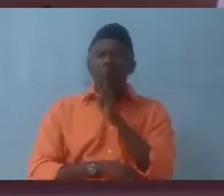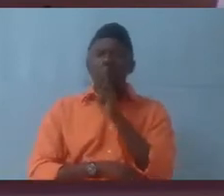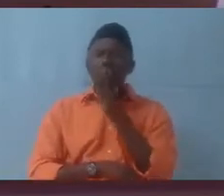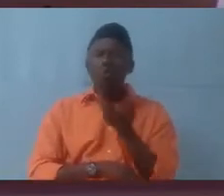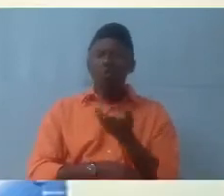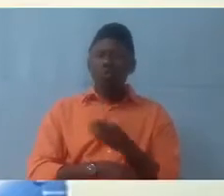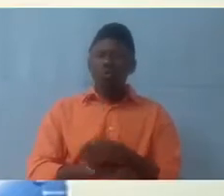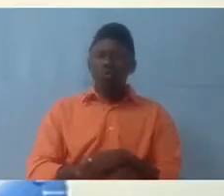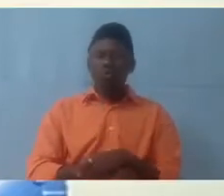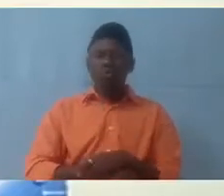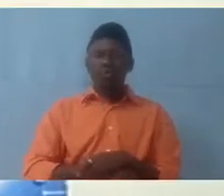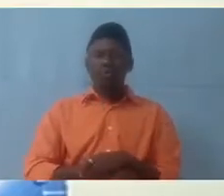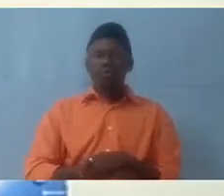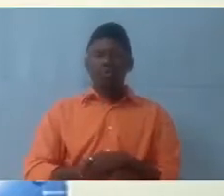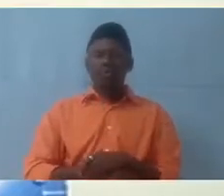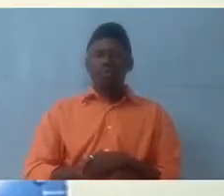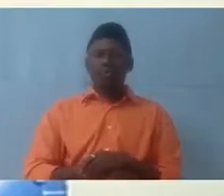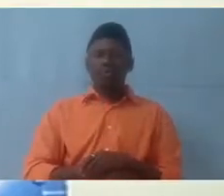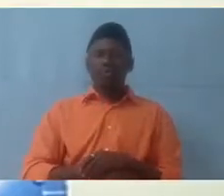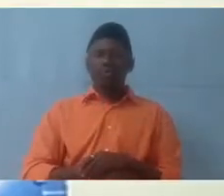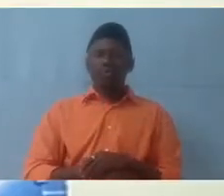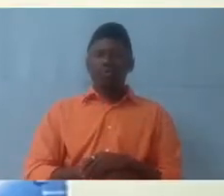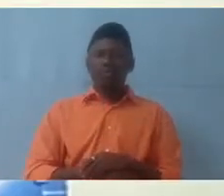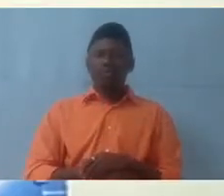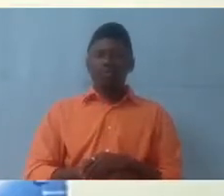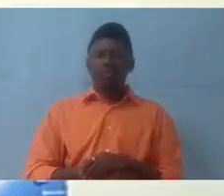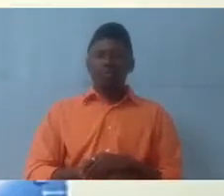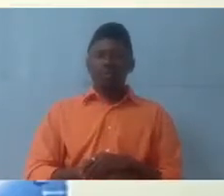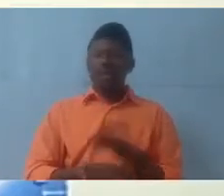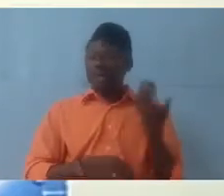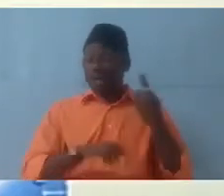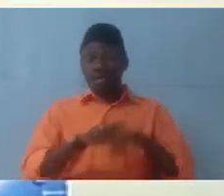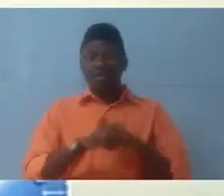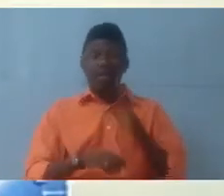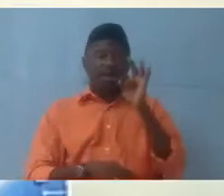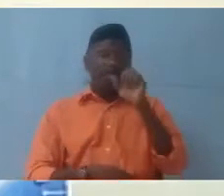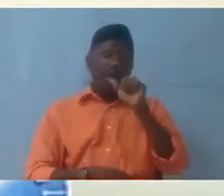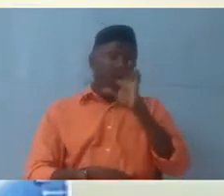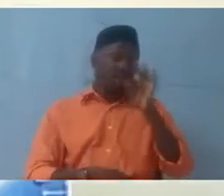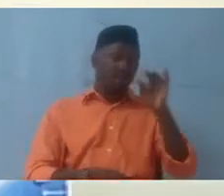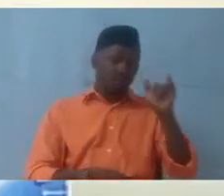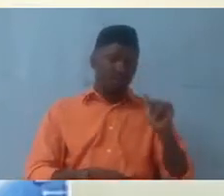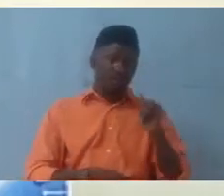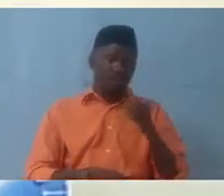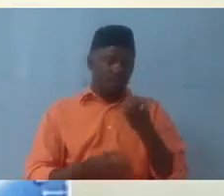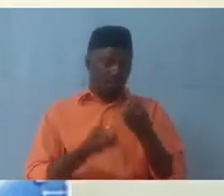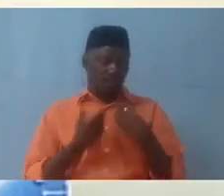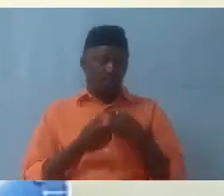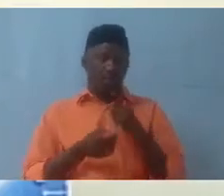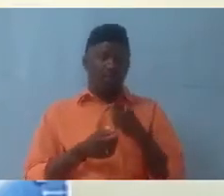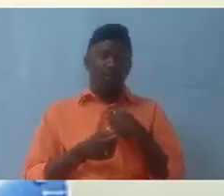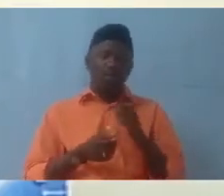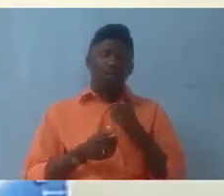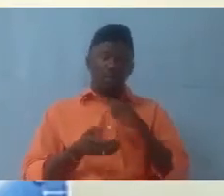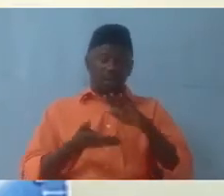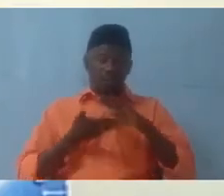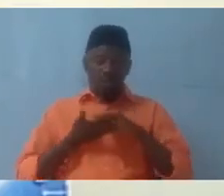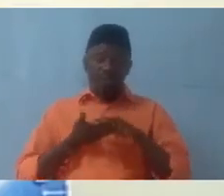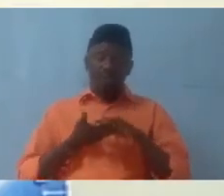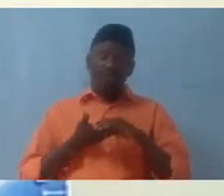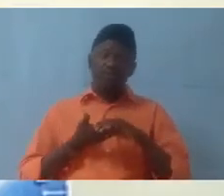joge. His worship father party will tell me that as far as he was concerned, the information he received from the officer prosecuting the case at the